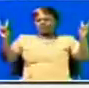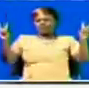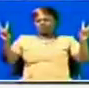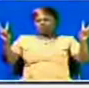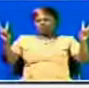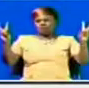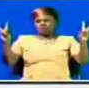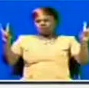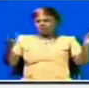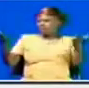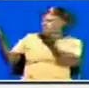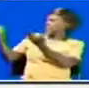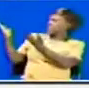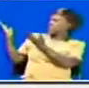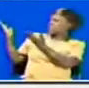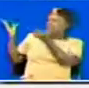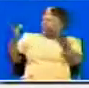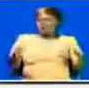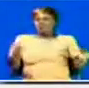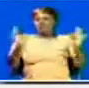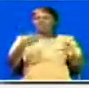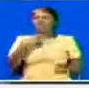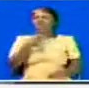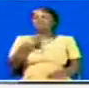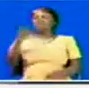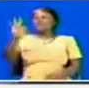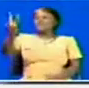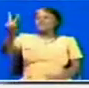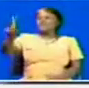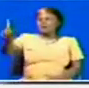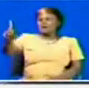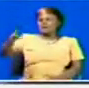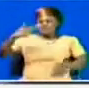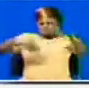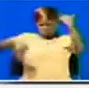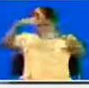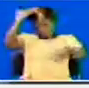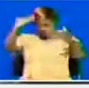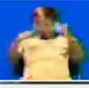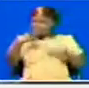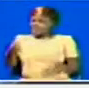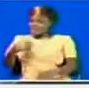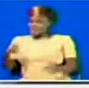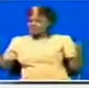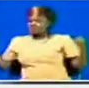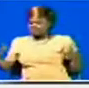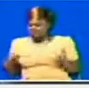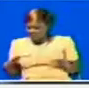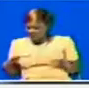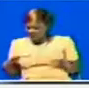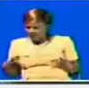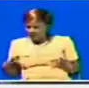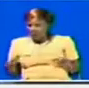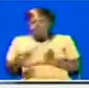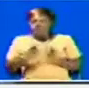These are all officials of the union from the 31 universities. They have categorically informed me that no